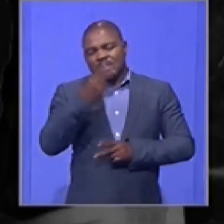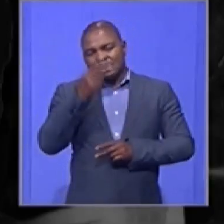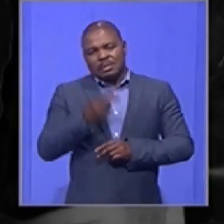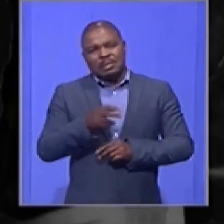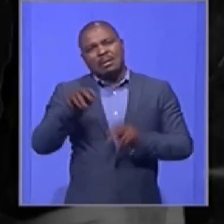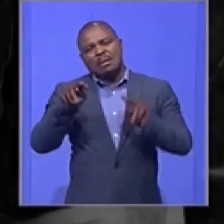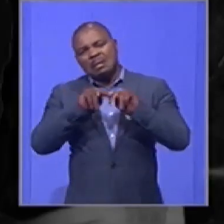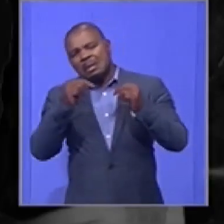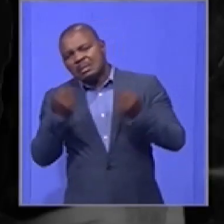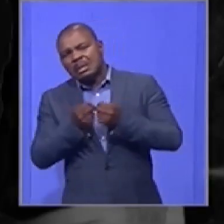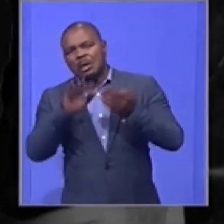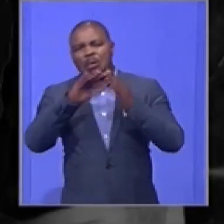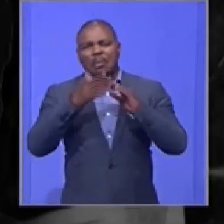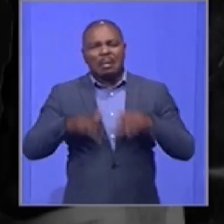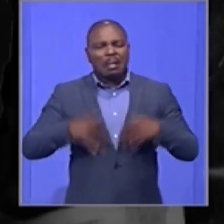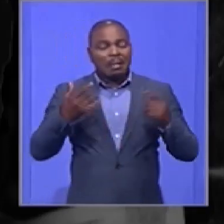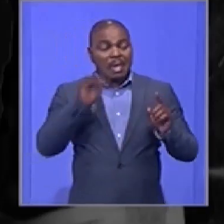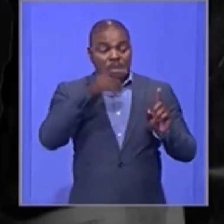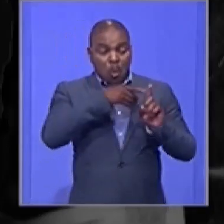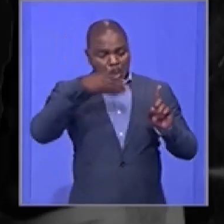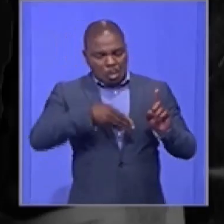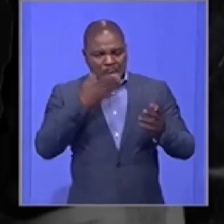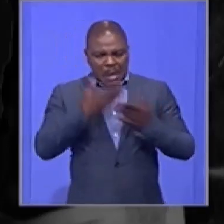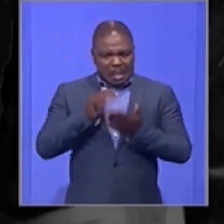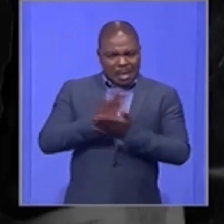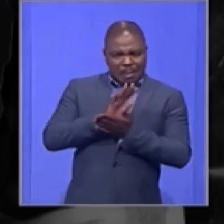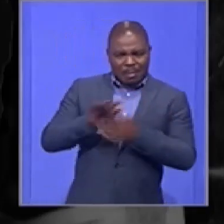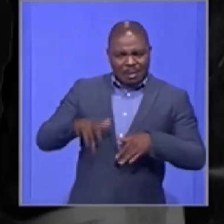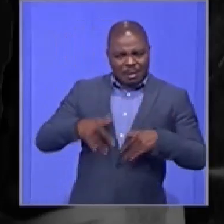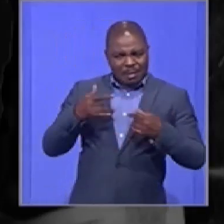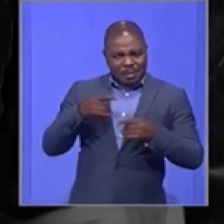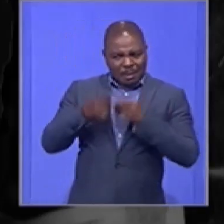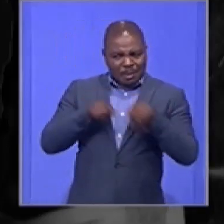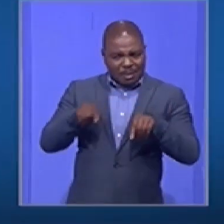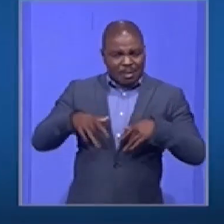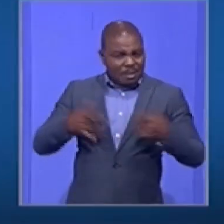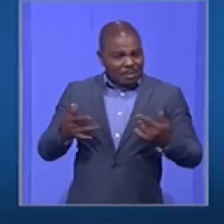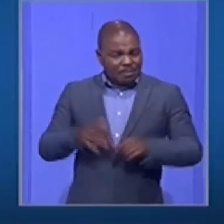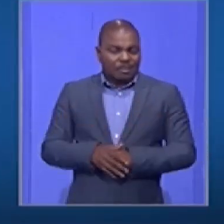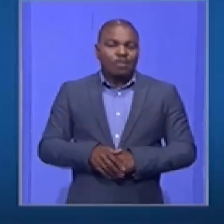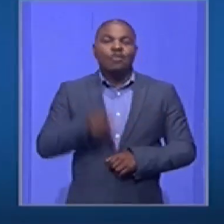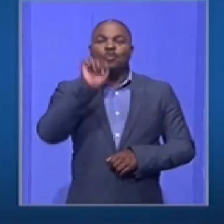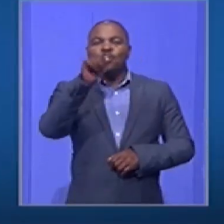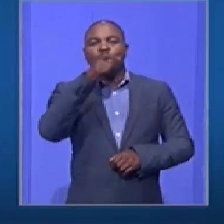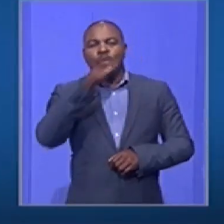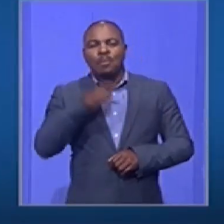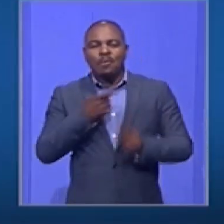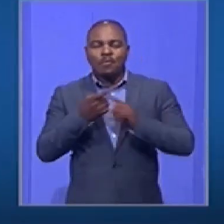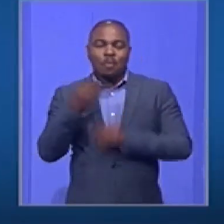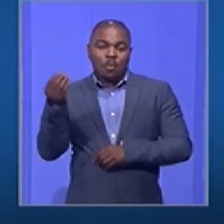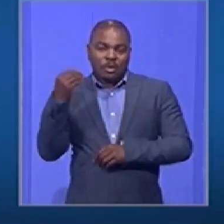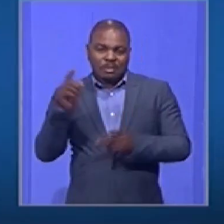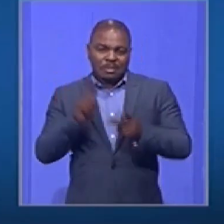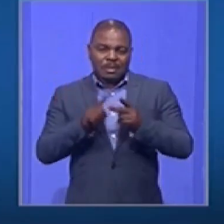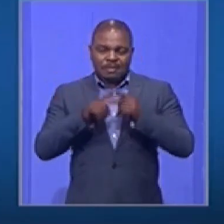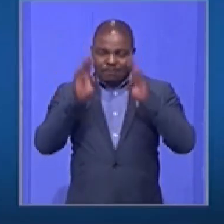baagi a Biko o ne a ka itumelela maemo ano. Mme o tsibogile jana mo WhatsApp le